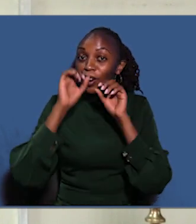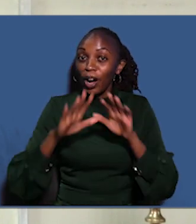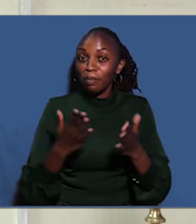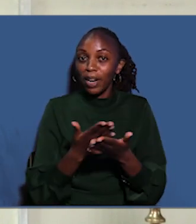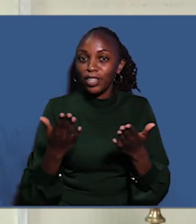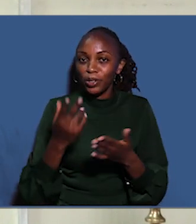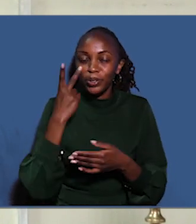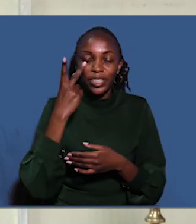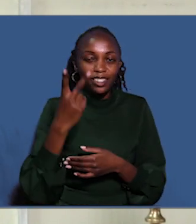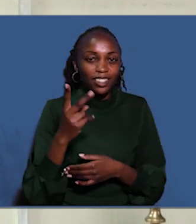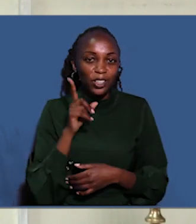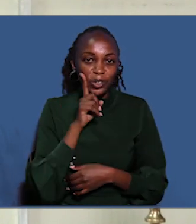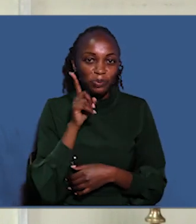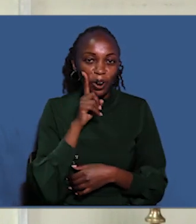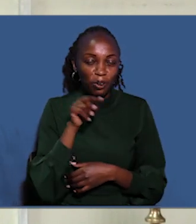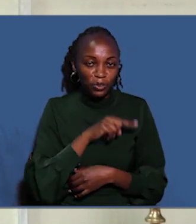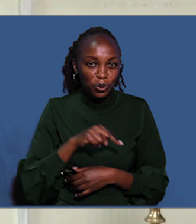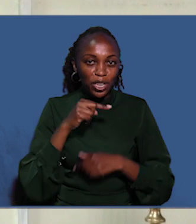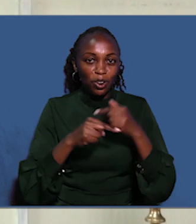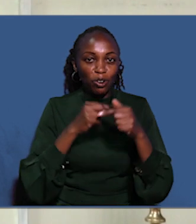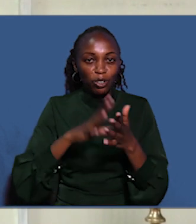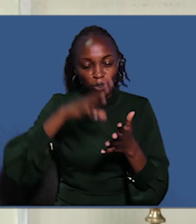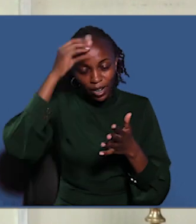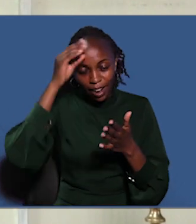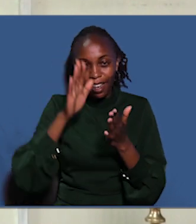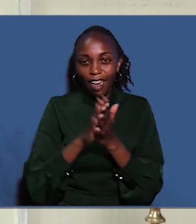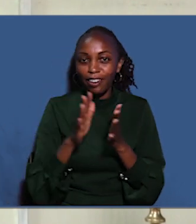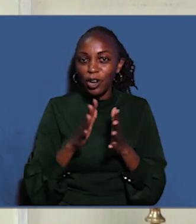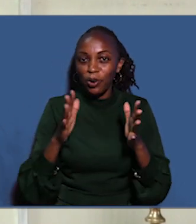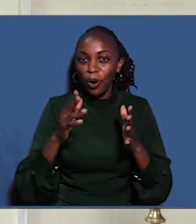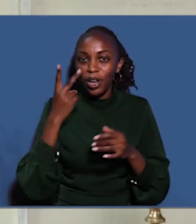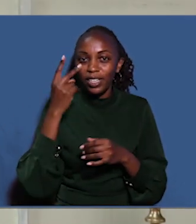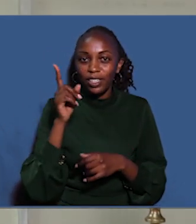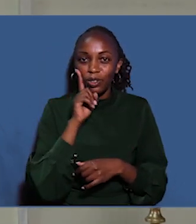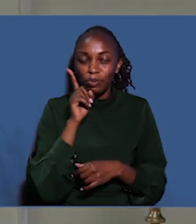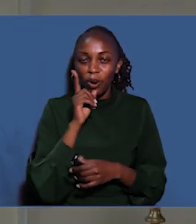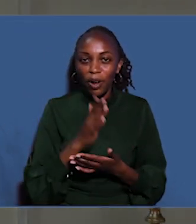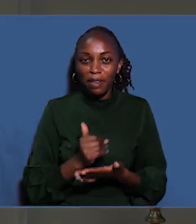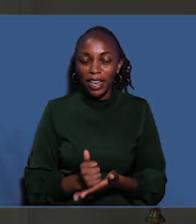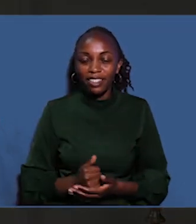See you tomorrow as we continue to learn and grow. See you tomorrow. Amen.